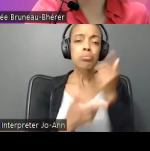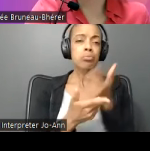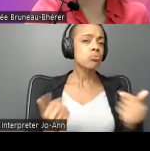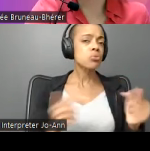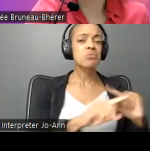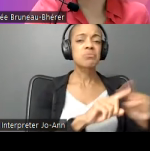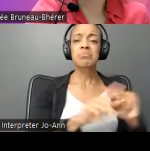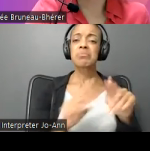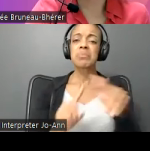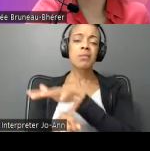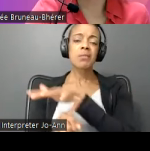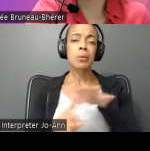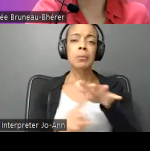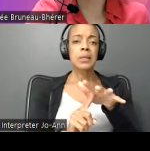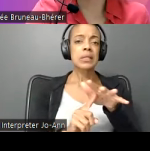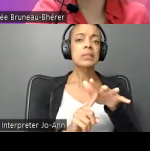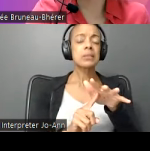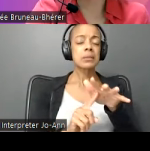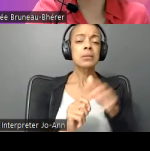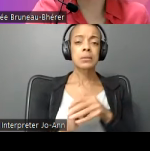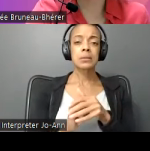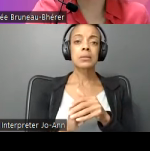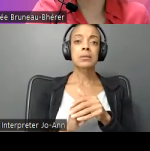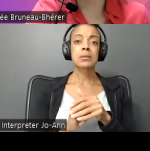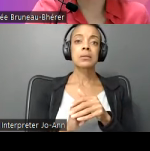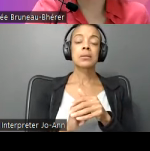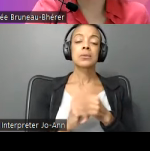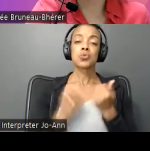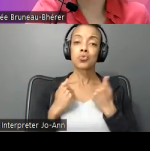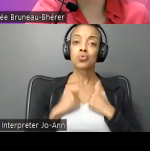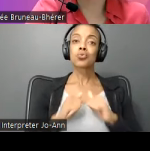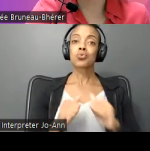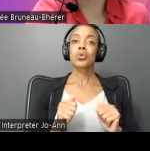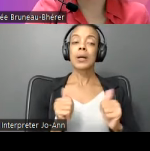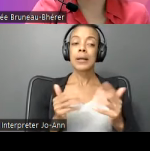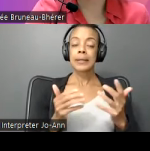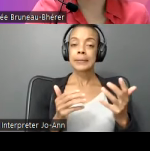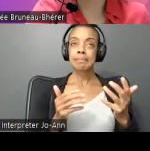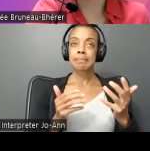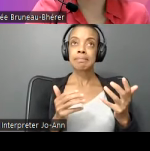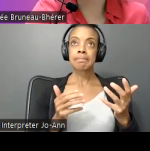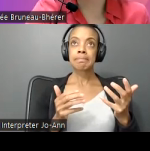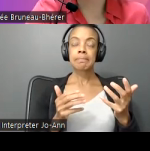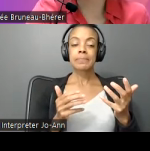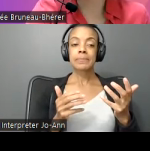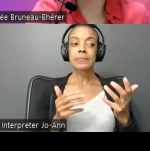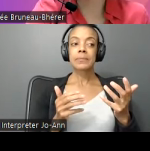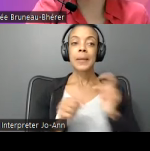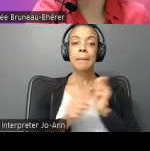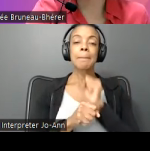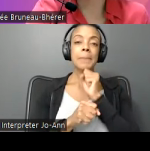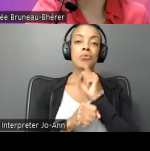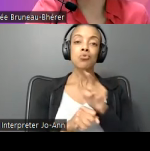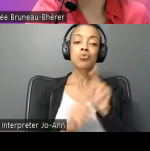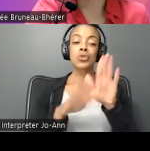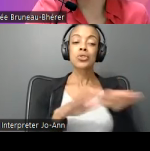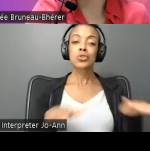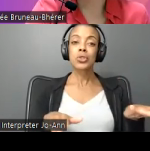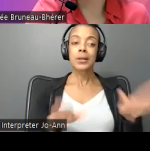Can we make sure that the child can calm down and